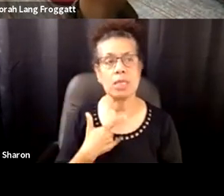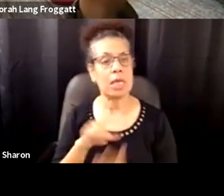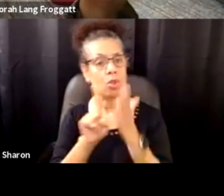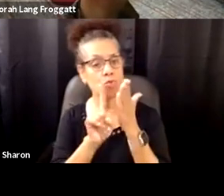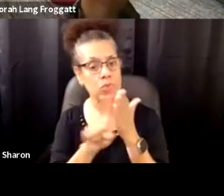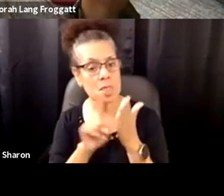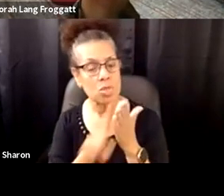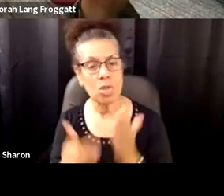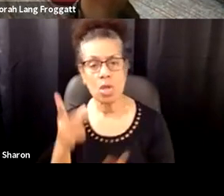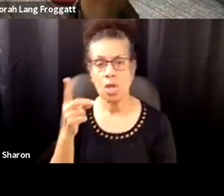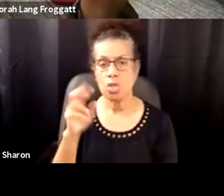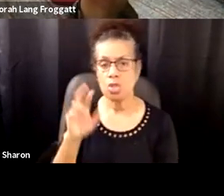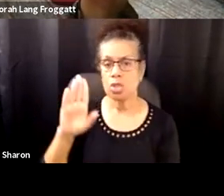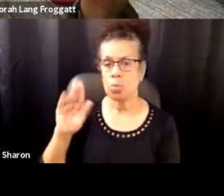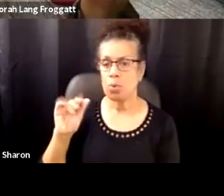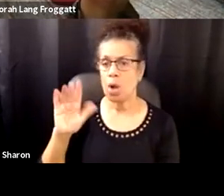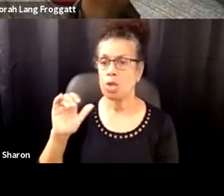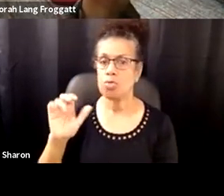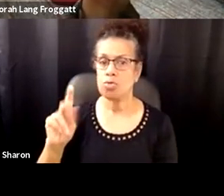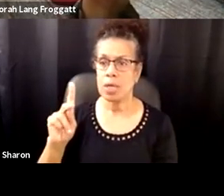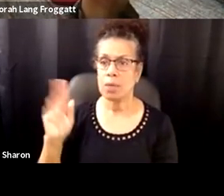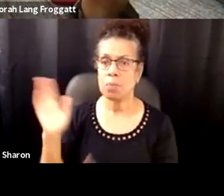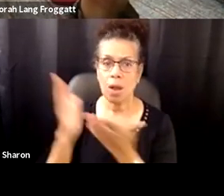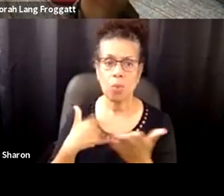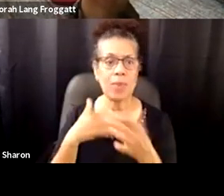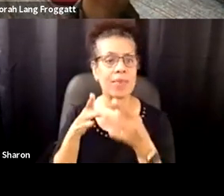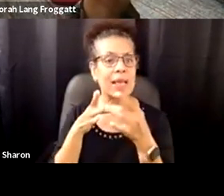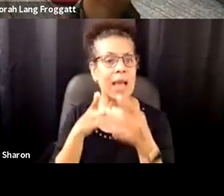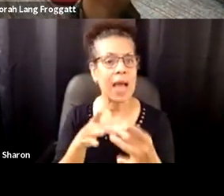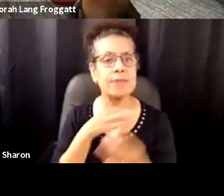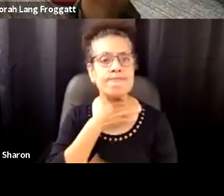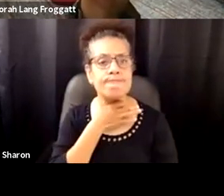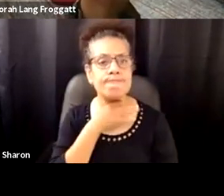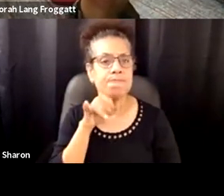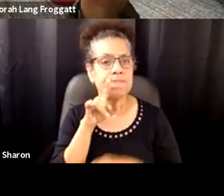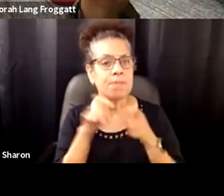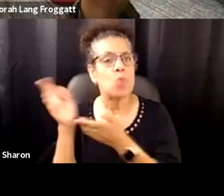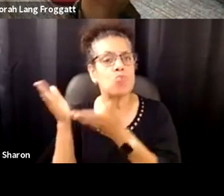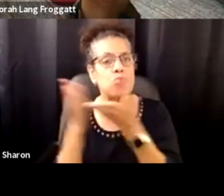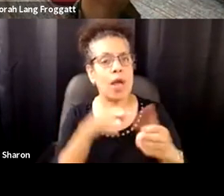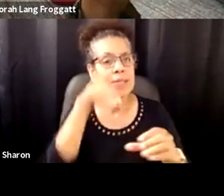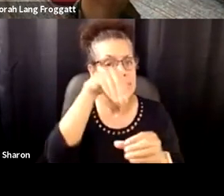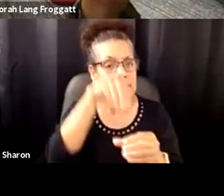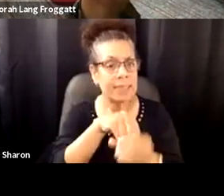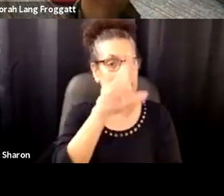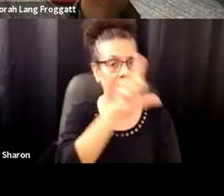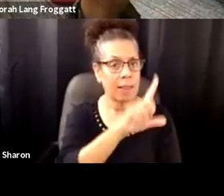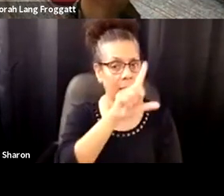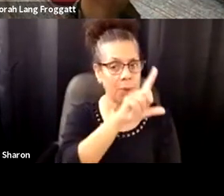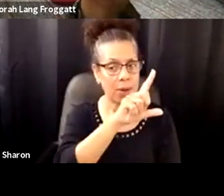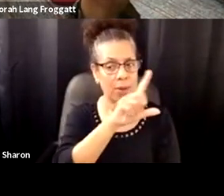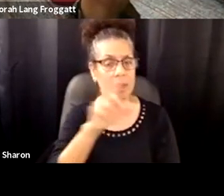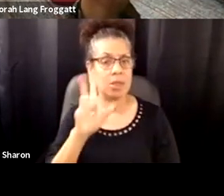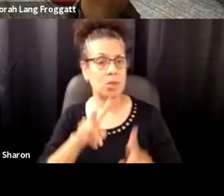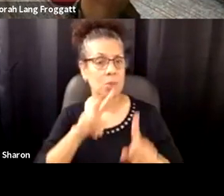um dr froggett talked about through guided inquiry into the libraries too and our our youth